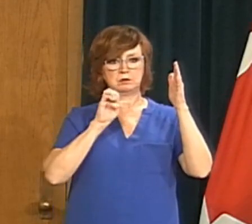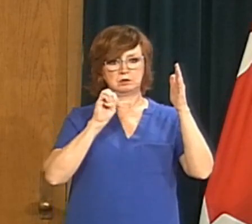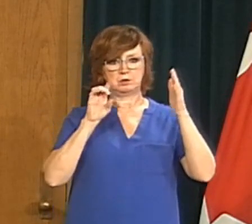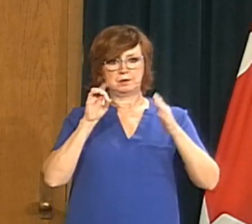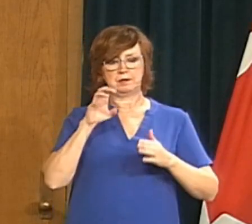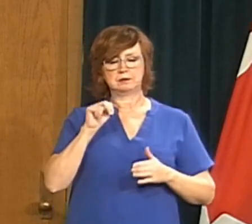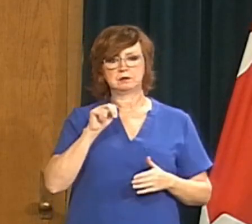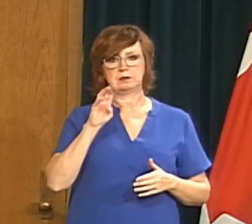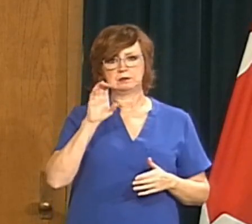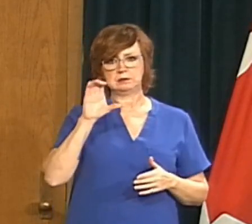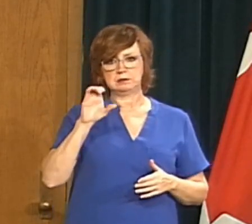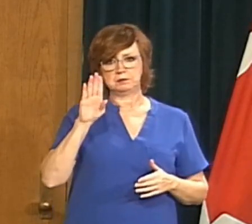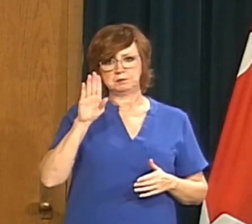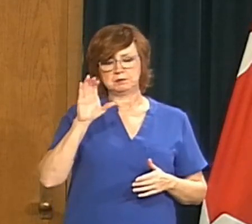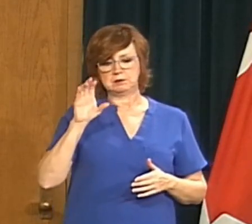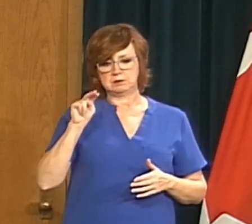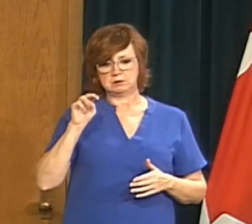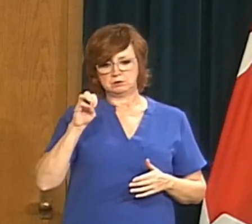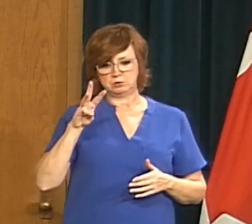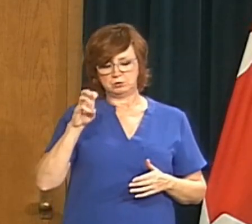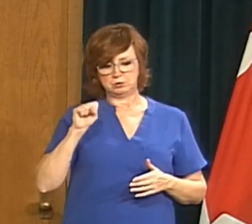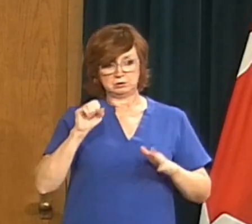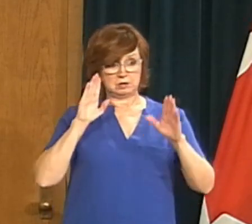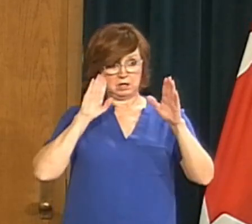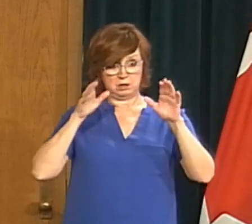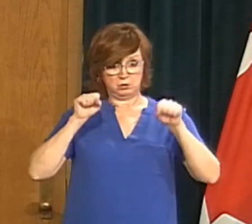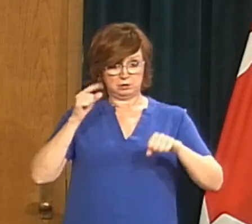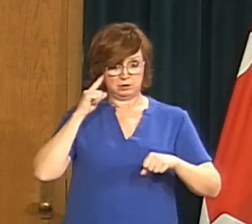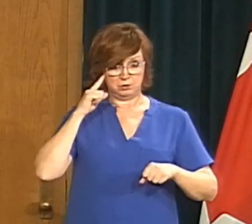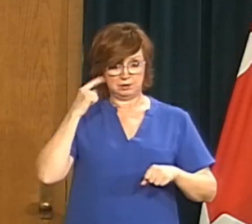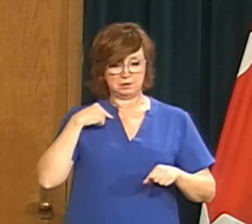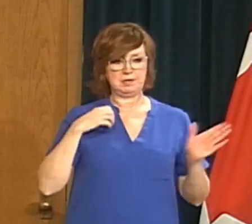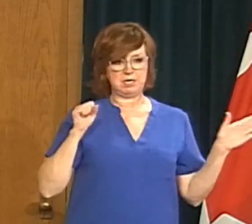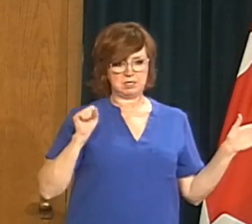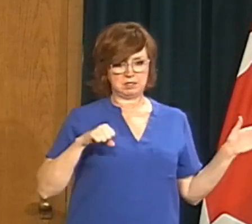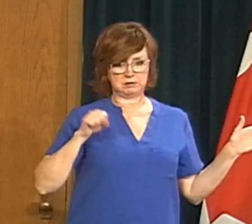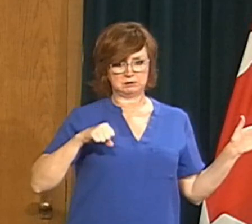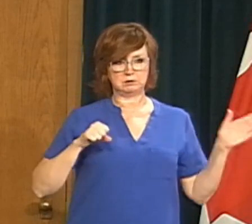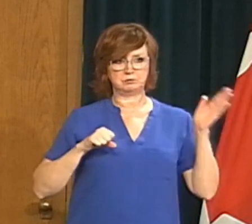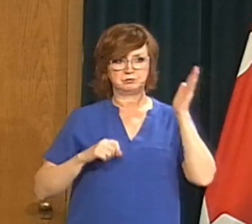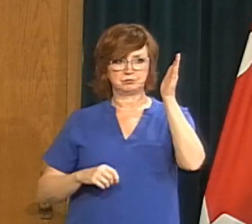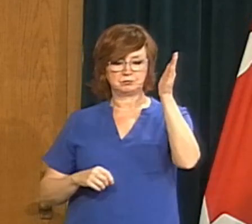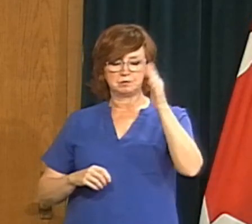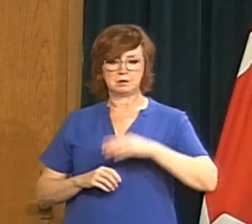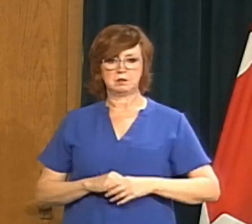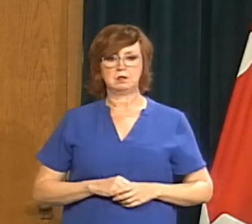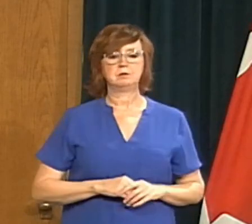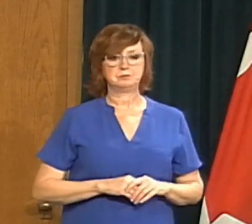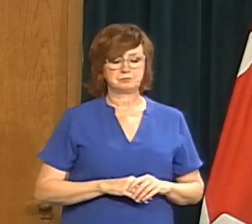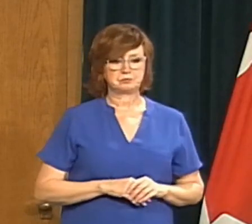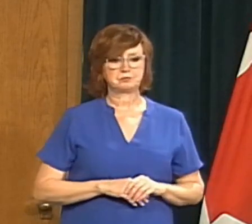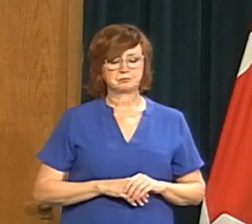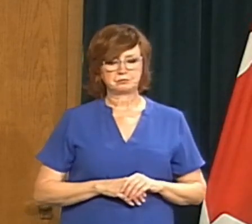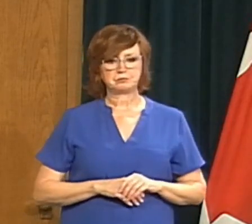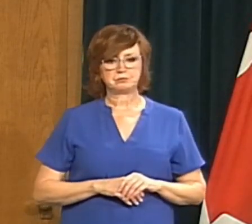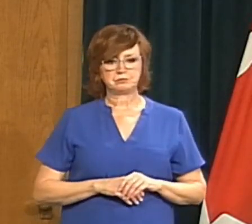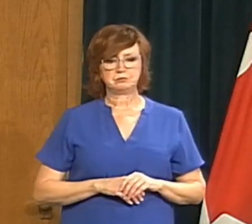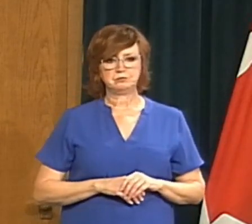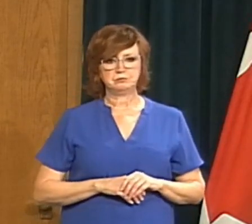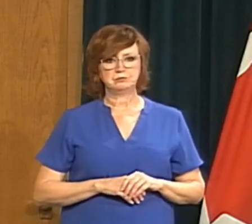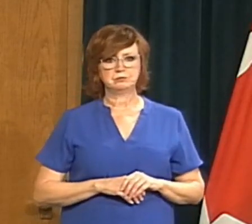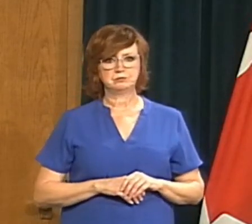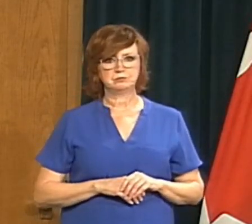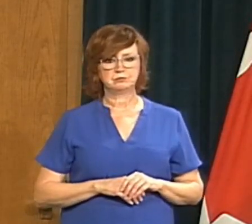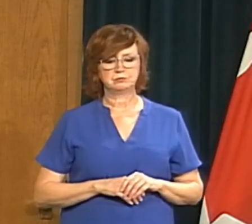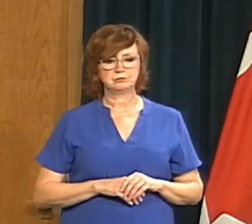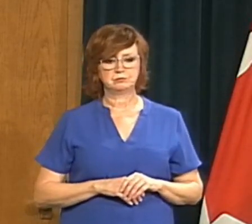CBC. Hi. Hello, can you hear me? We got you. Okay. I'm calling about, I